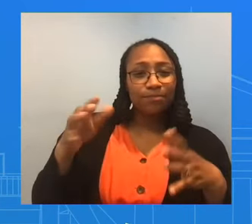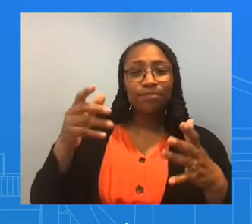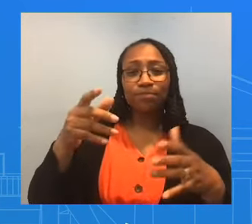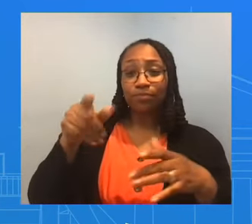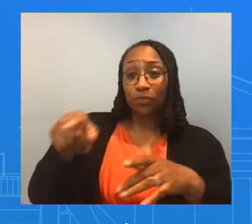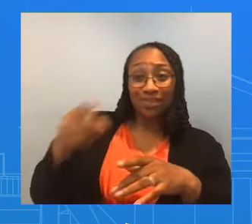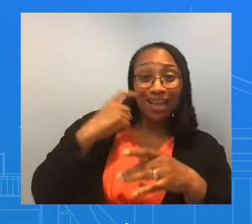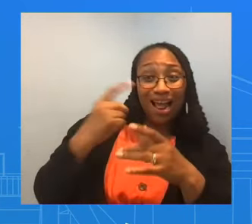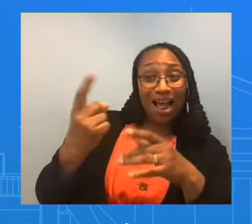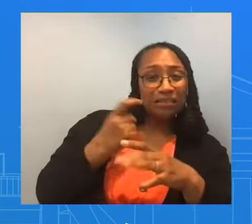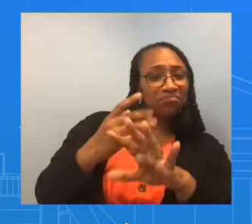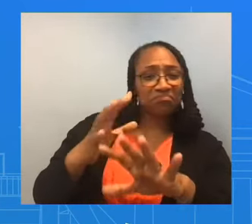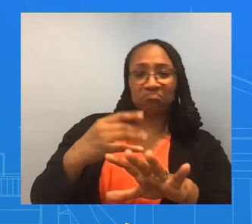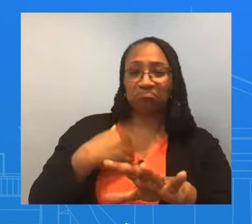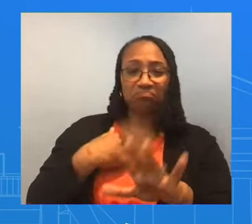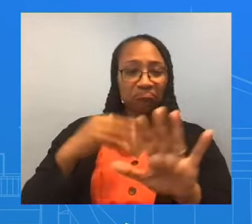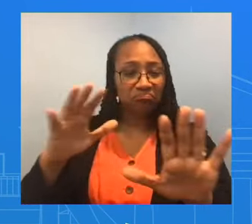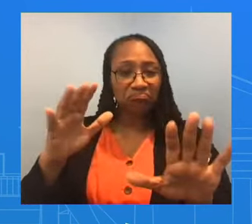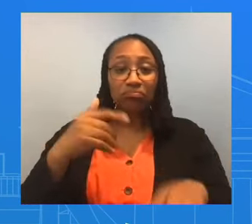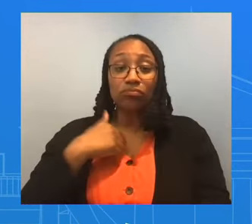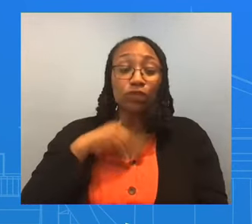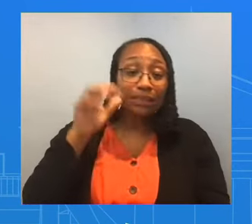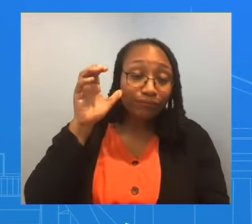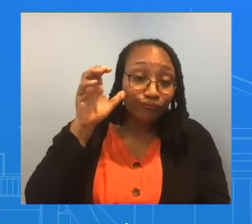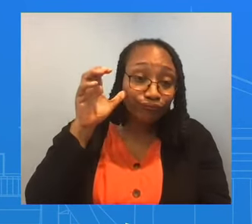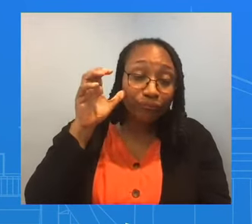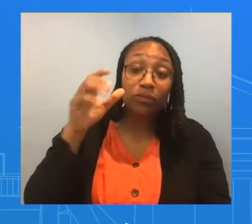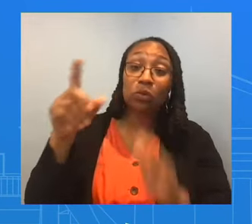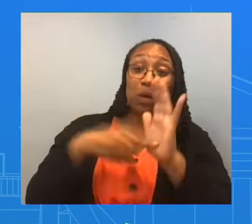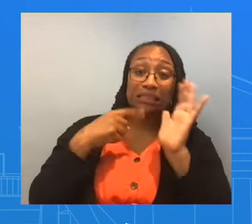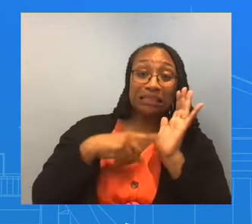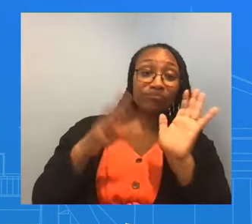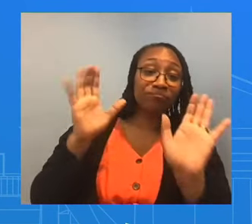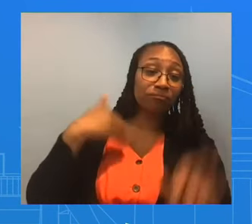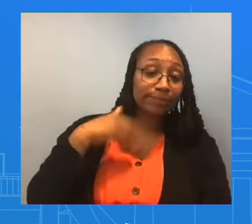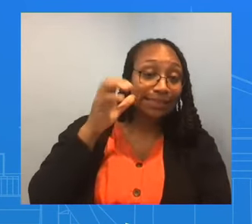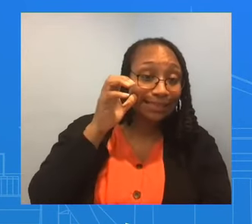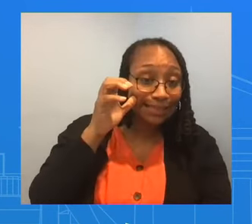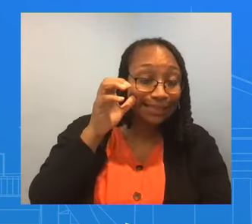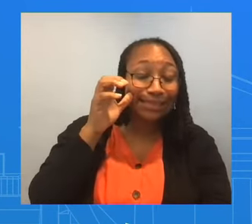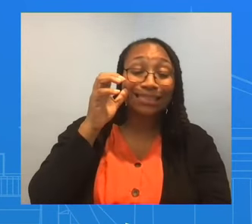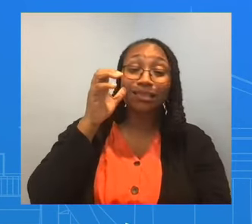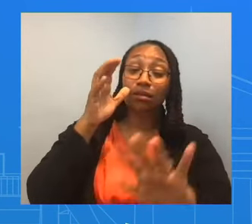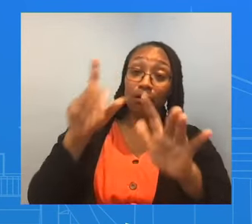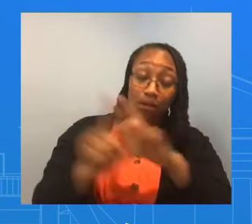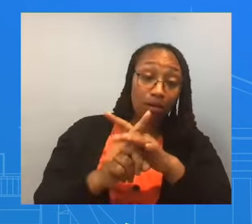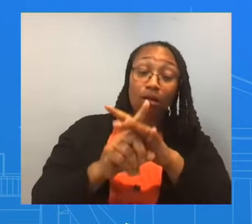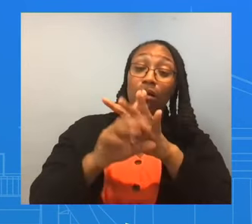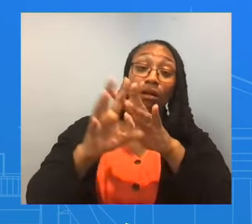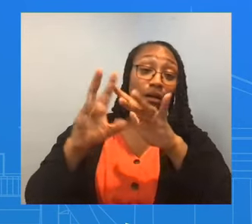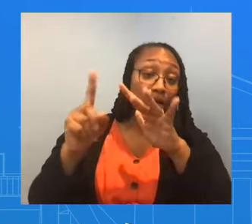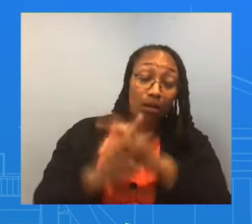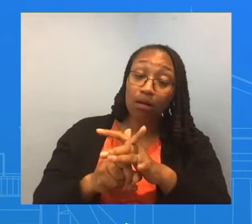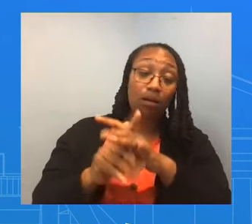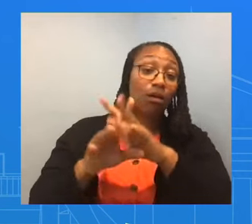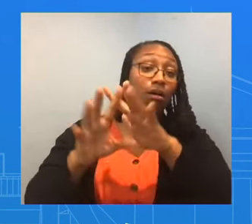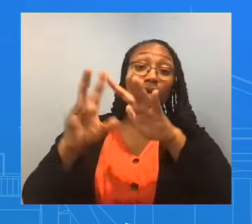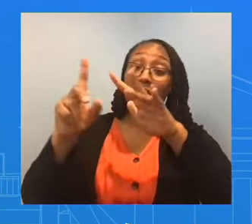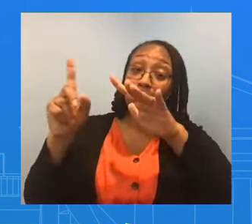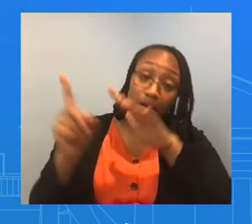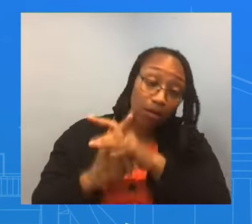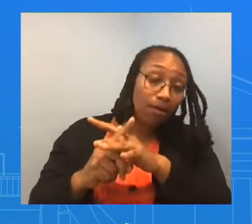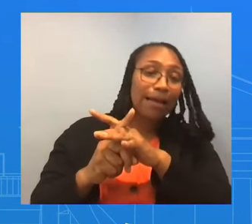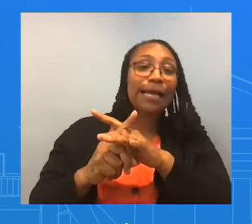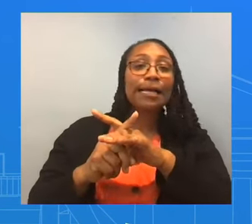a little bit, there's a theme here of what we've been talking about, at least the last couple of questions. This is the president that wants to get the job done for the American people. He